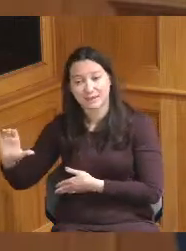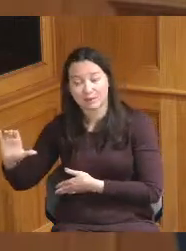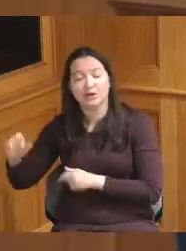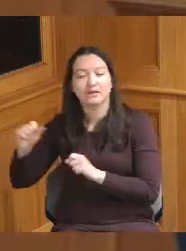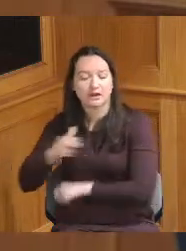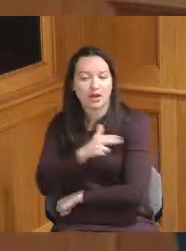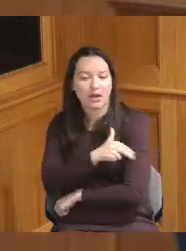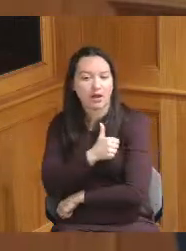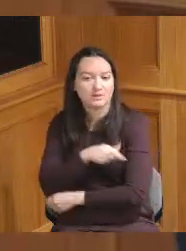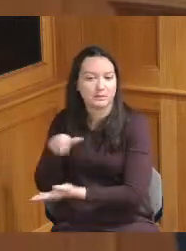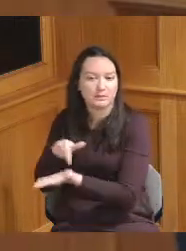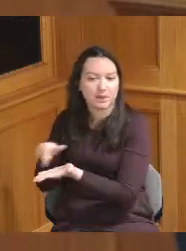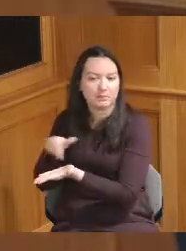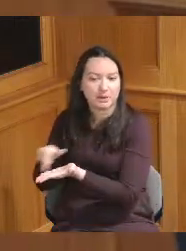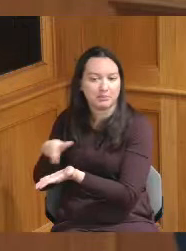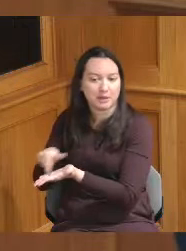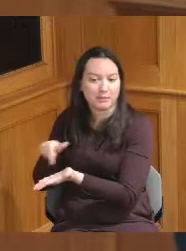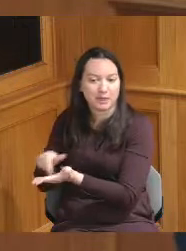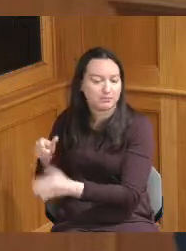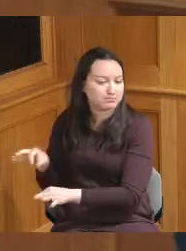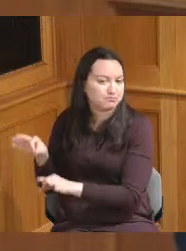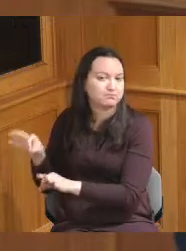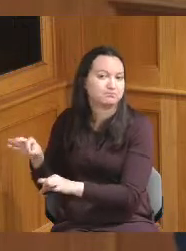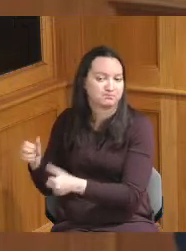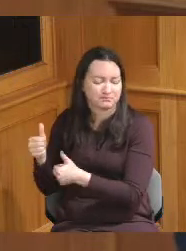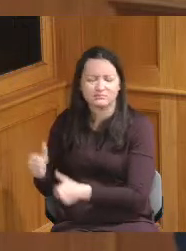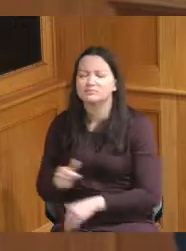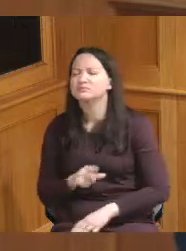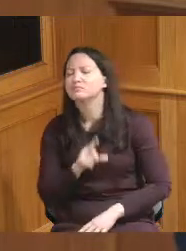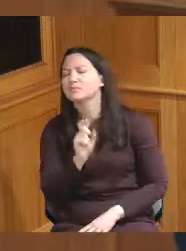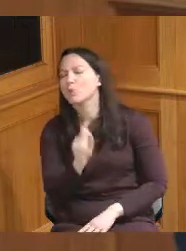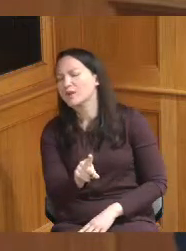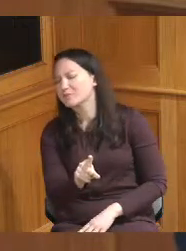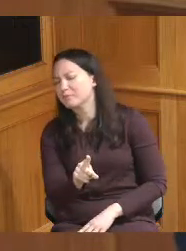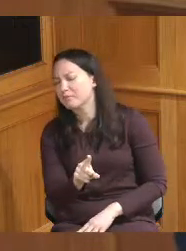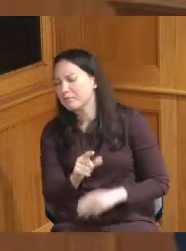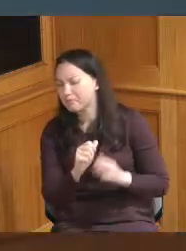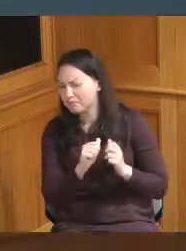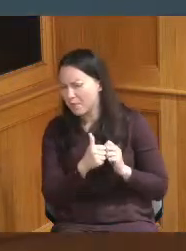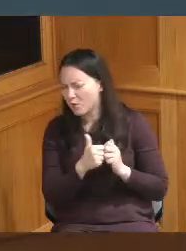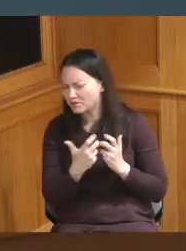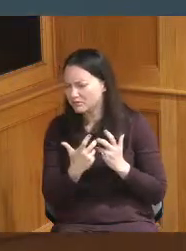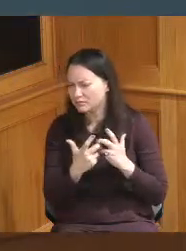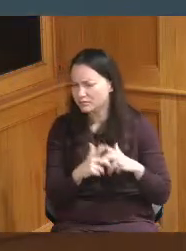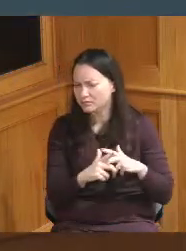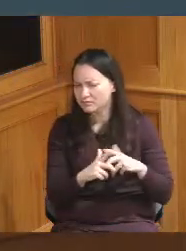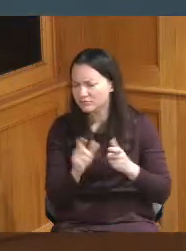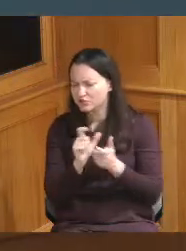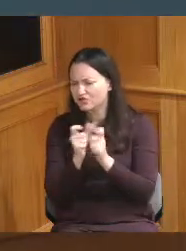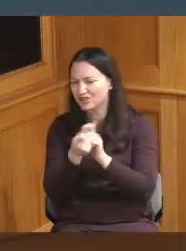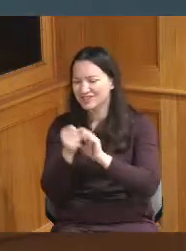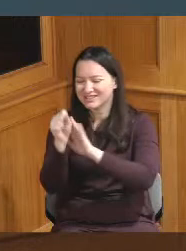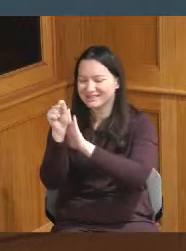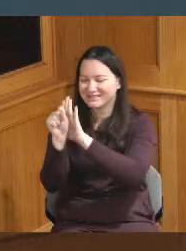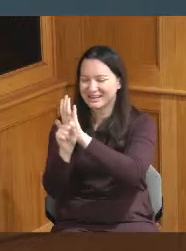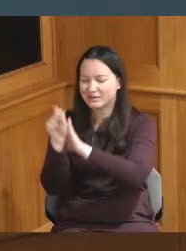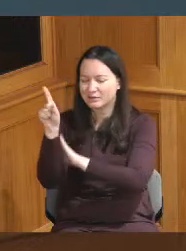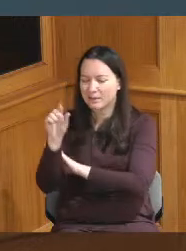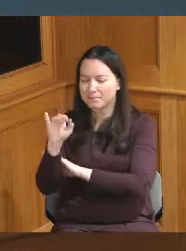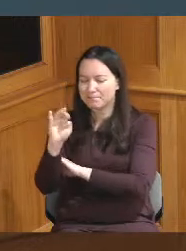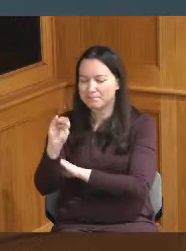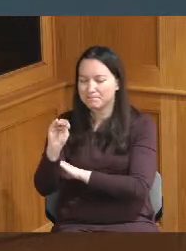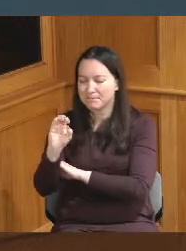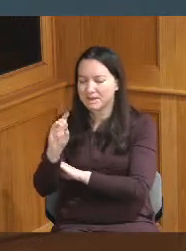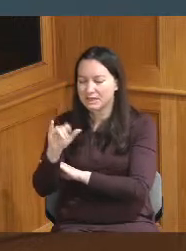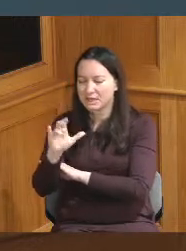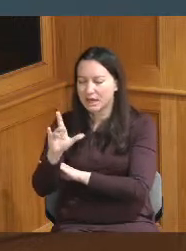keep the hospital's payments in line. Gotcha. Now, I had a question. How does this tie in some changes at the state regarding Medicaid? What I just